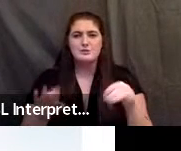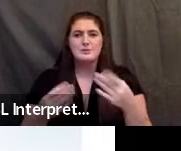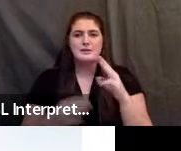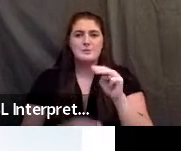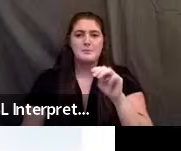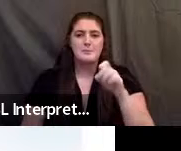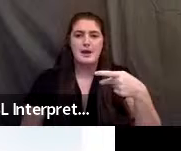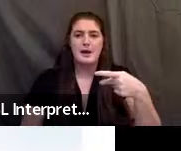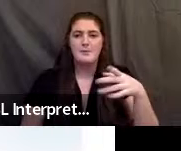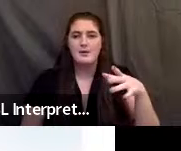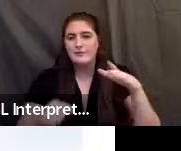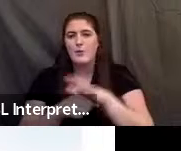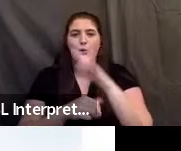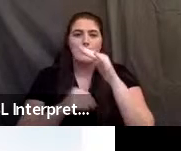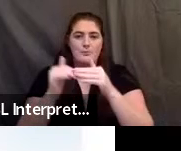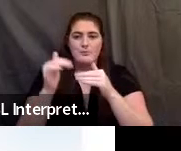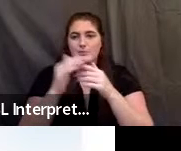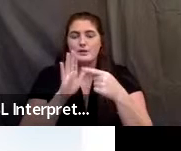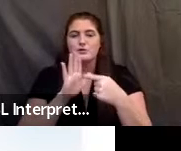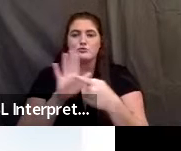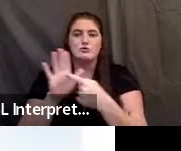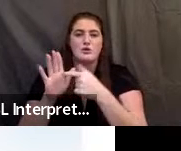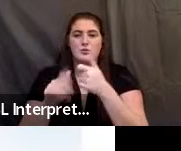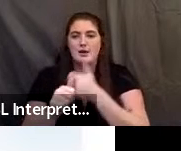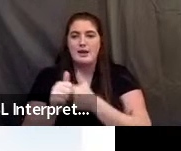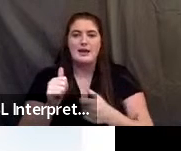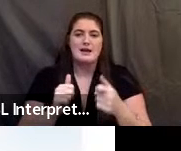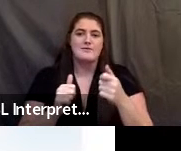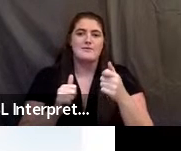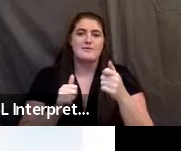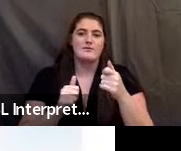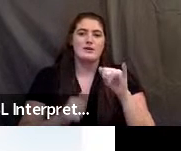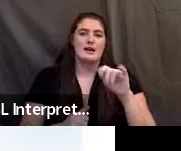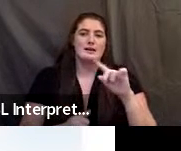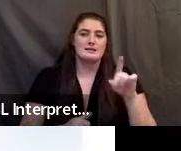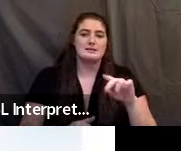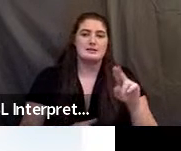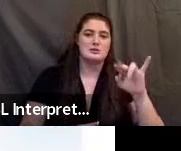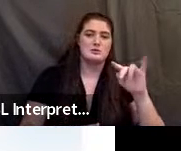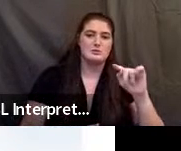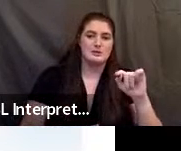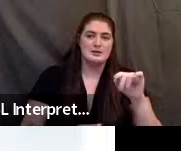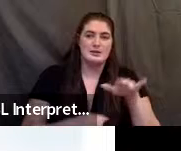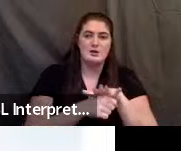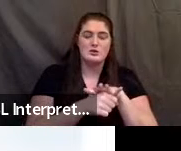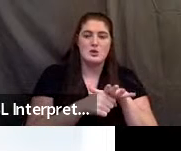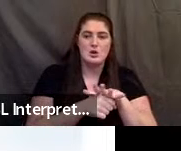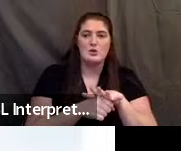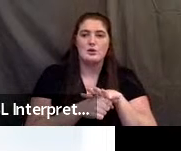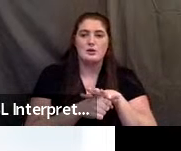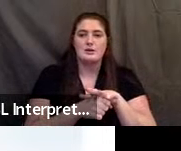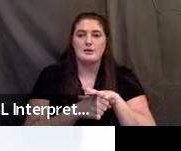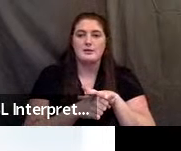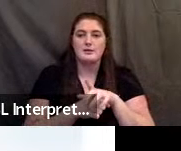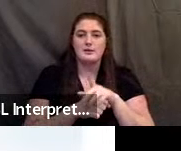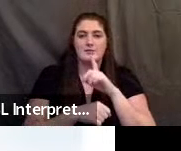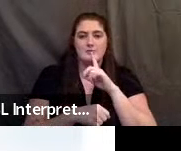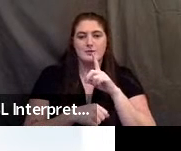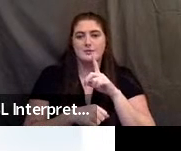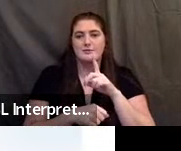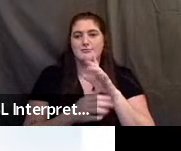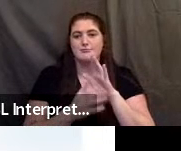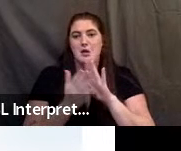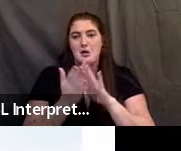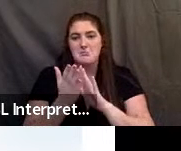of the entire building, indicating where every single IZ unit is located. So I'll actually applaud them for doing that,